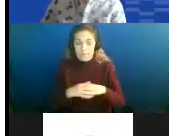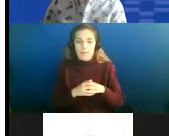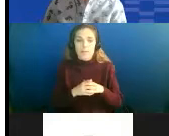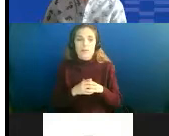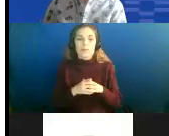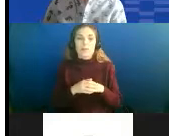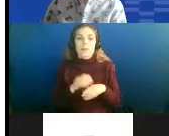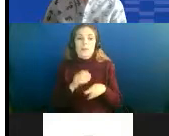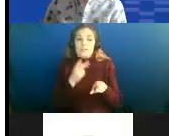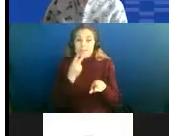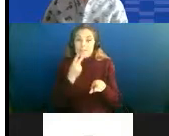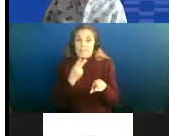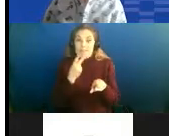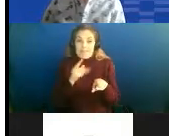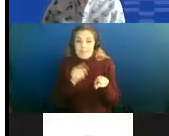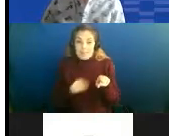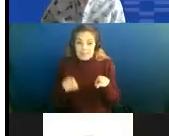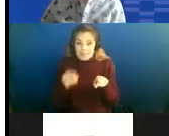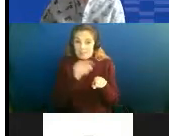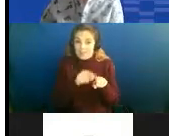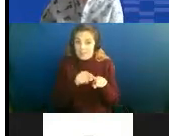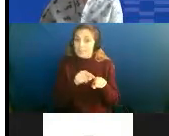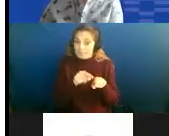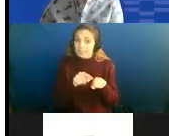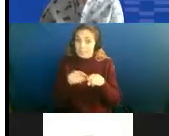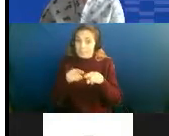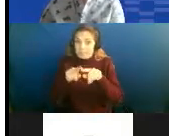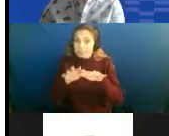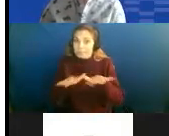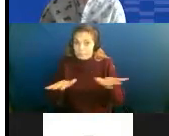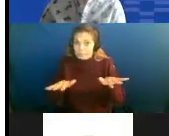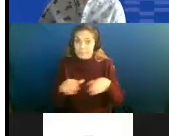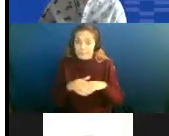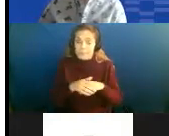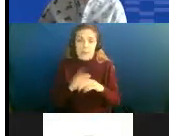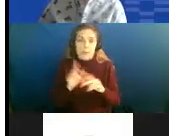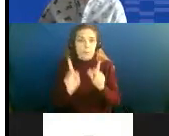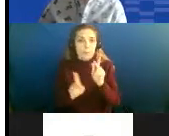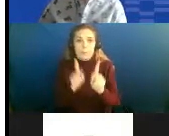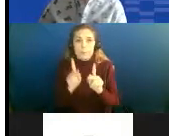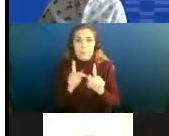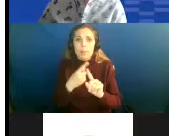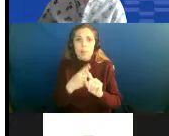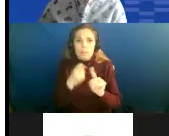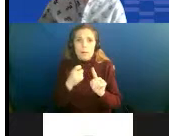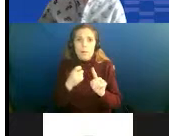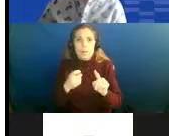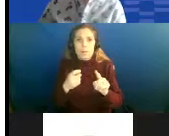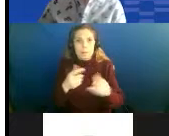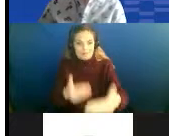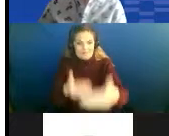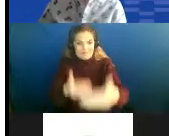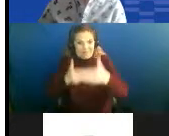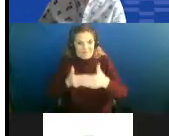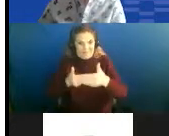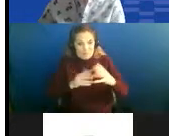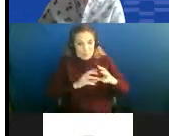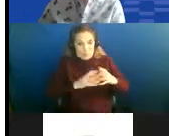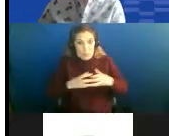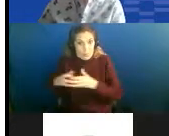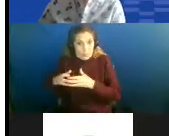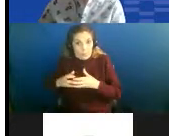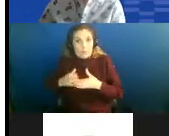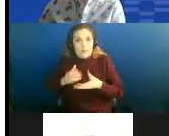a range of folks at our consultation event, including participants from the focus groups, as well as members from the ad